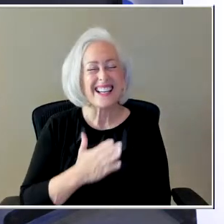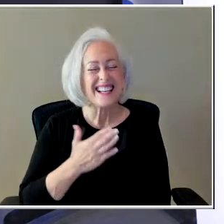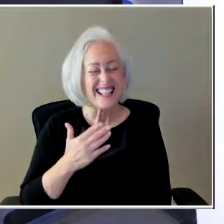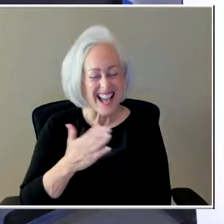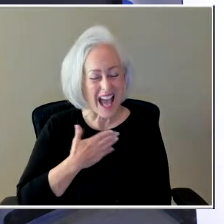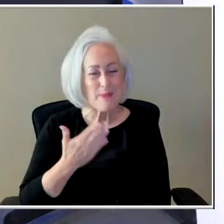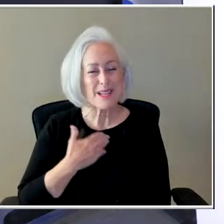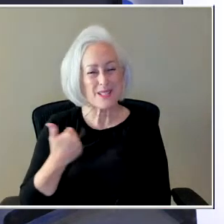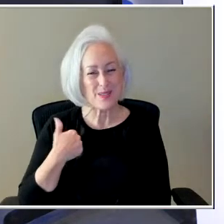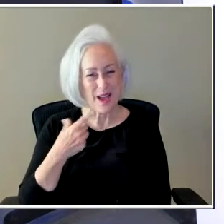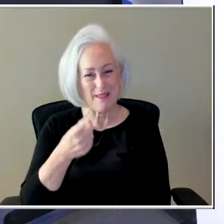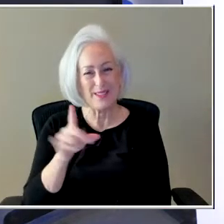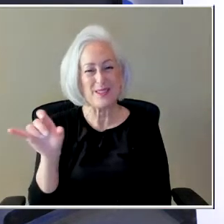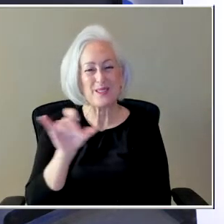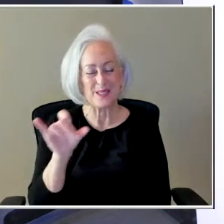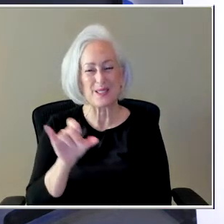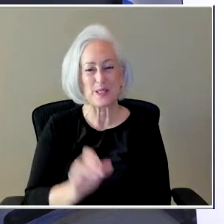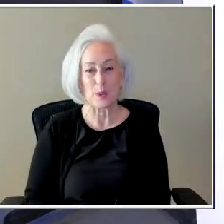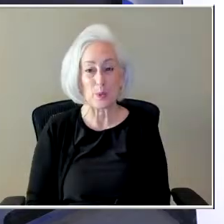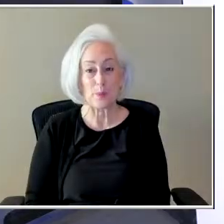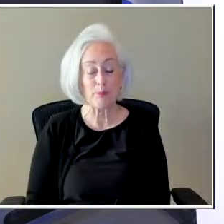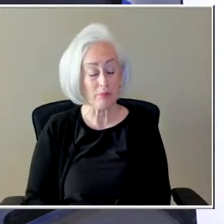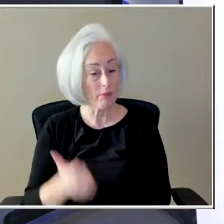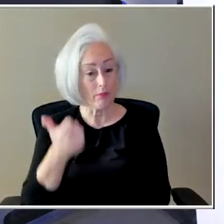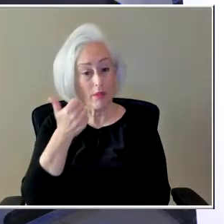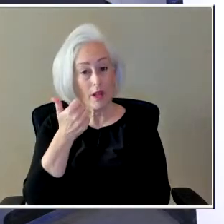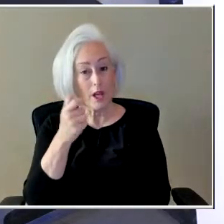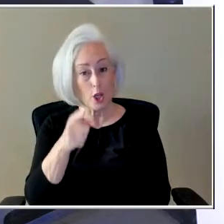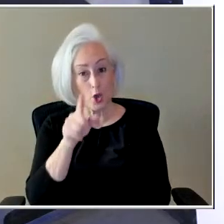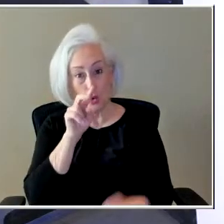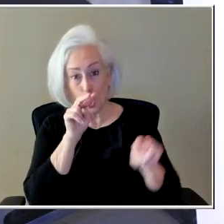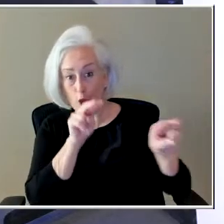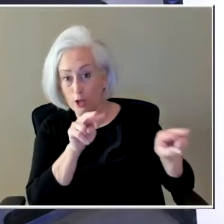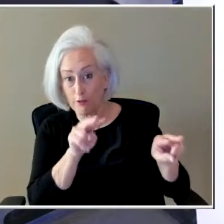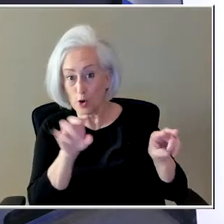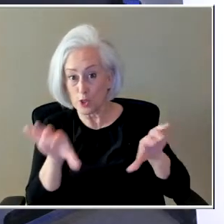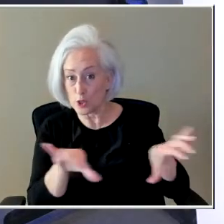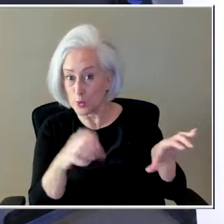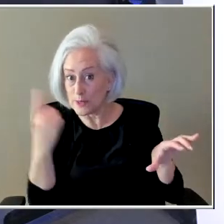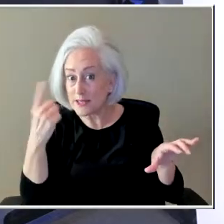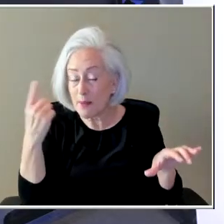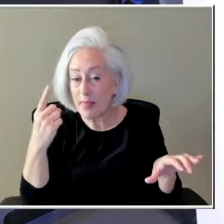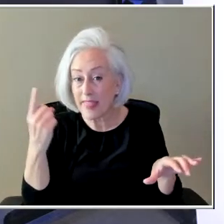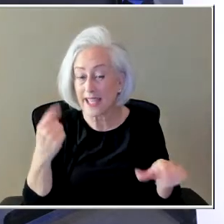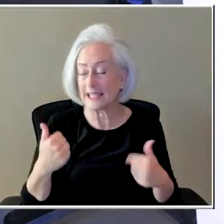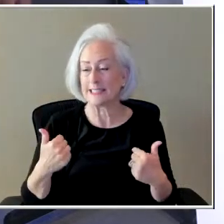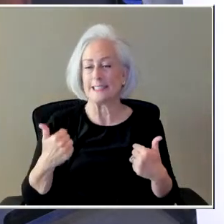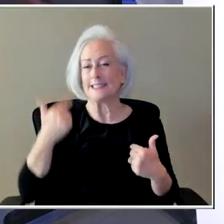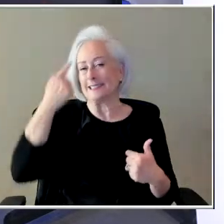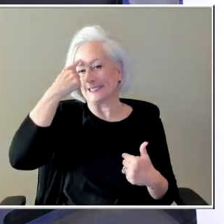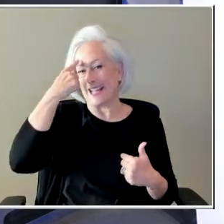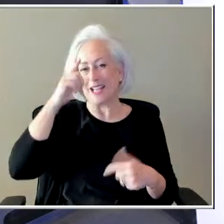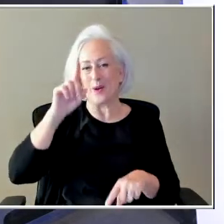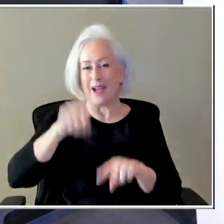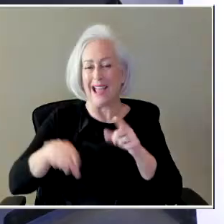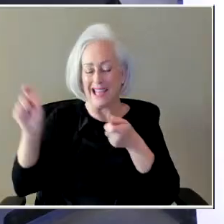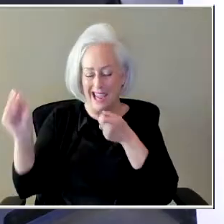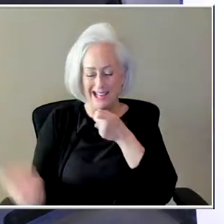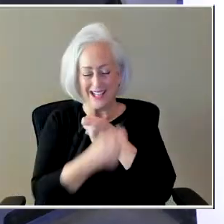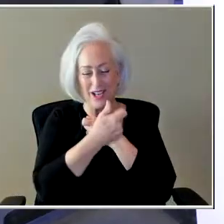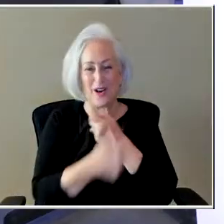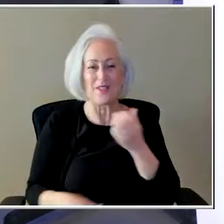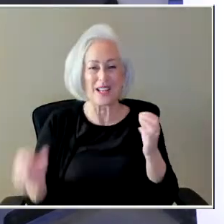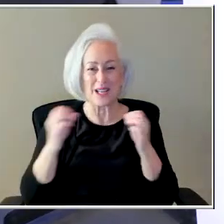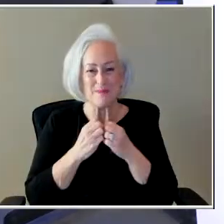you. Yeah. It's wonderful. Is there anything you're looking forward to doing? Is there anything well, I know I can't golf anymore. How many days a week